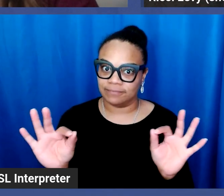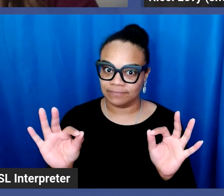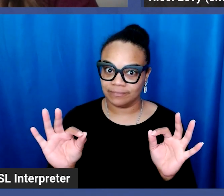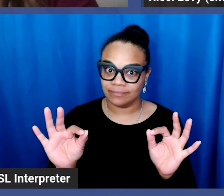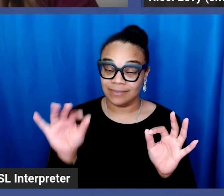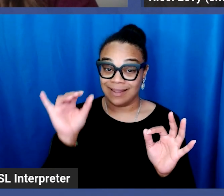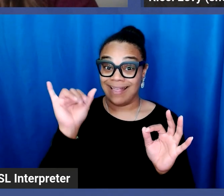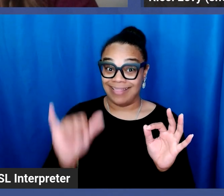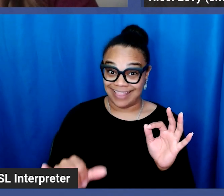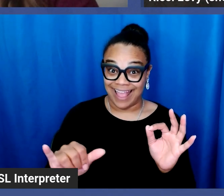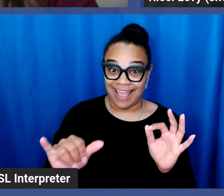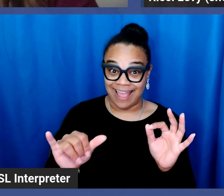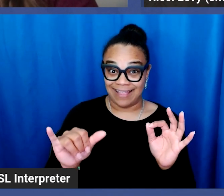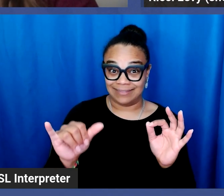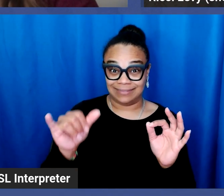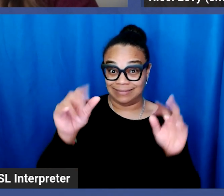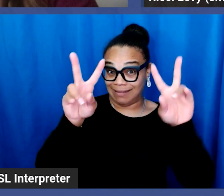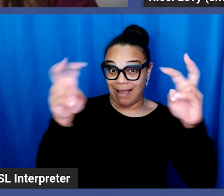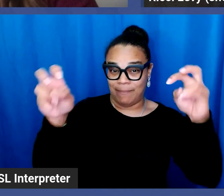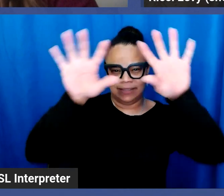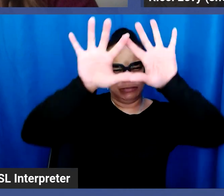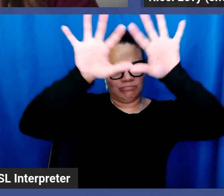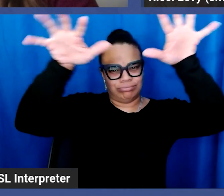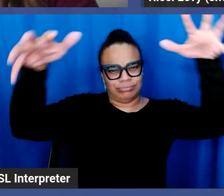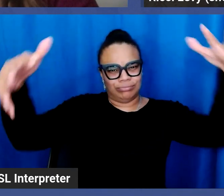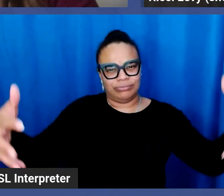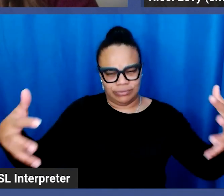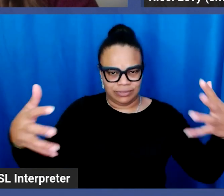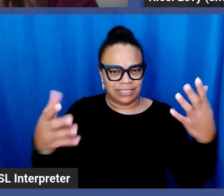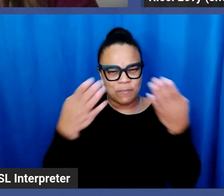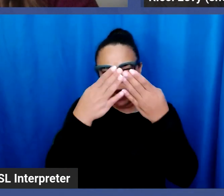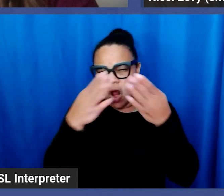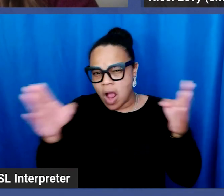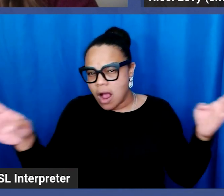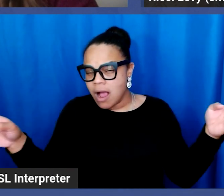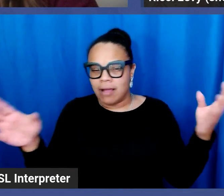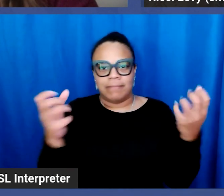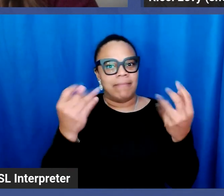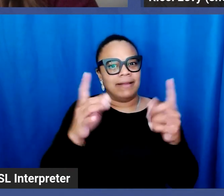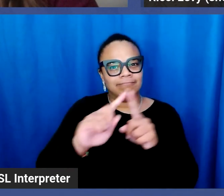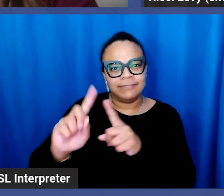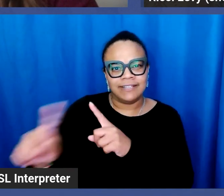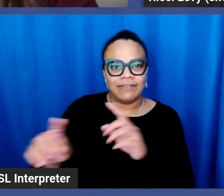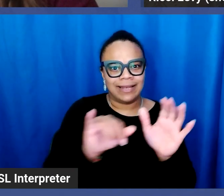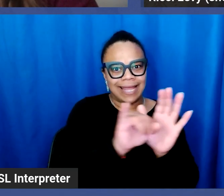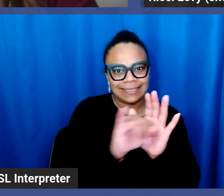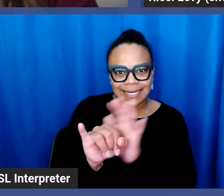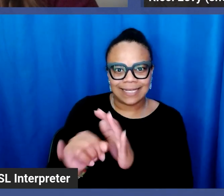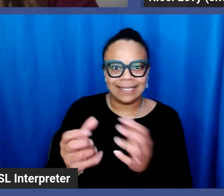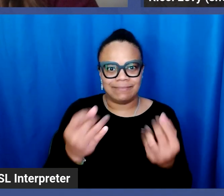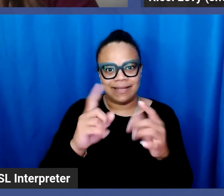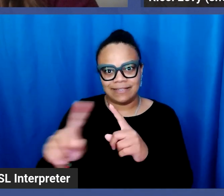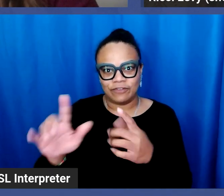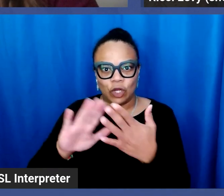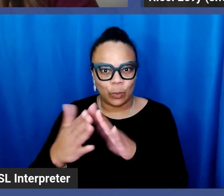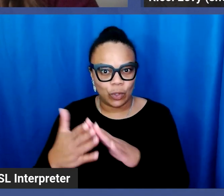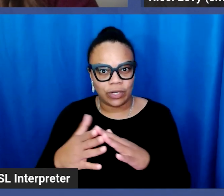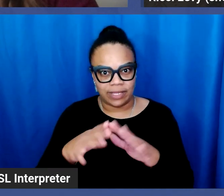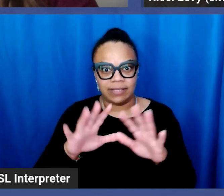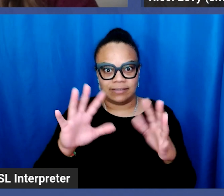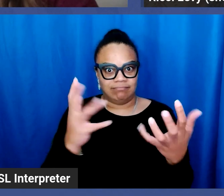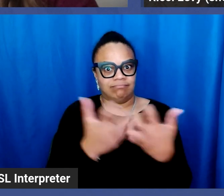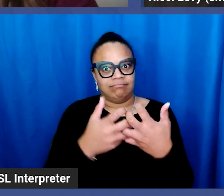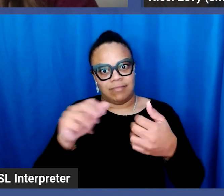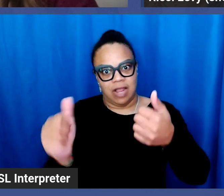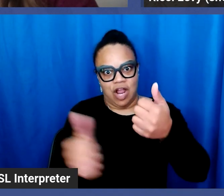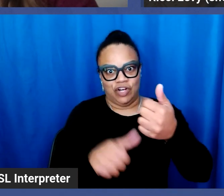broad, broad umbrella that Mhm. all of these other identities and communities come under, that give us a